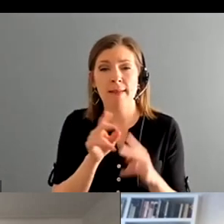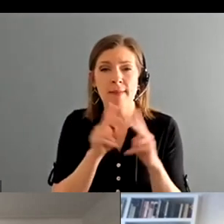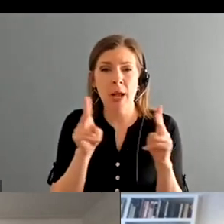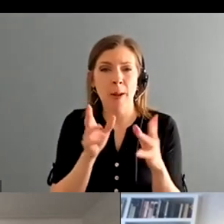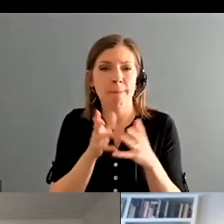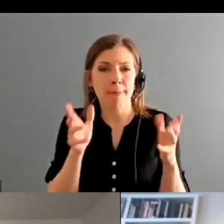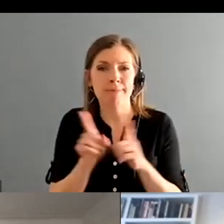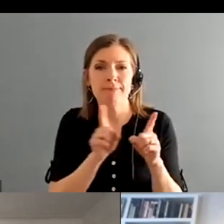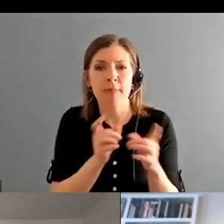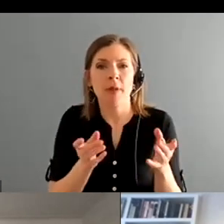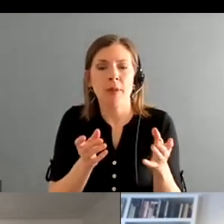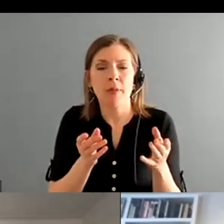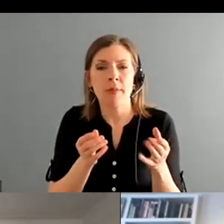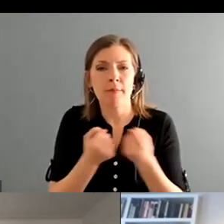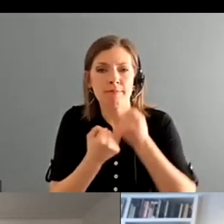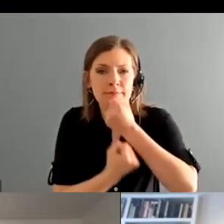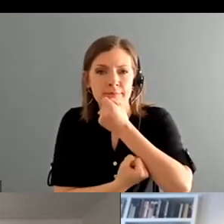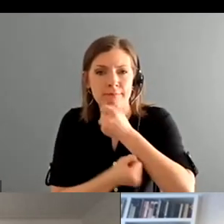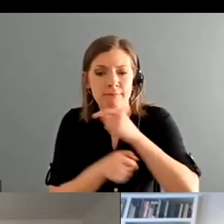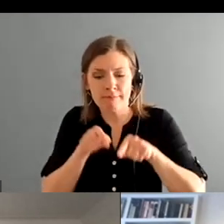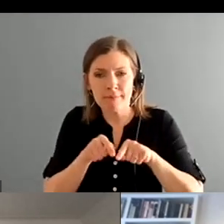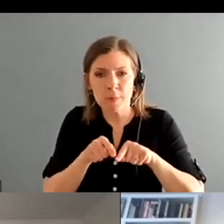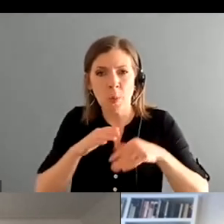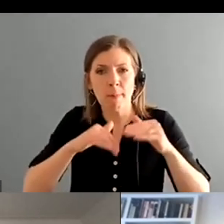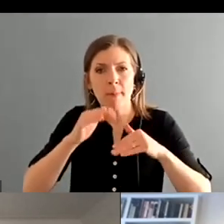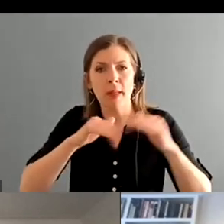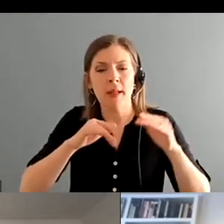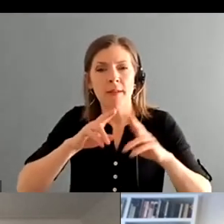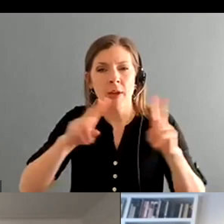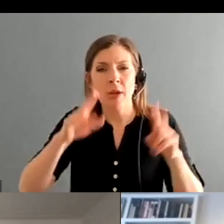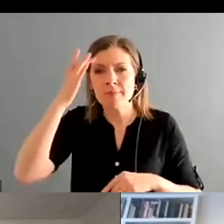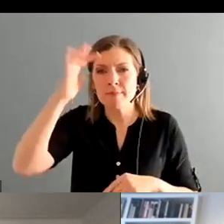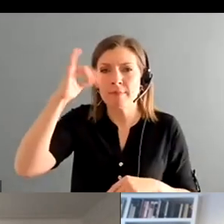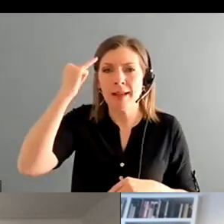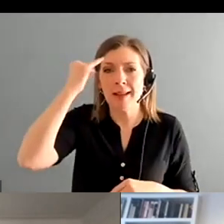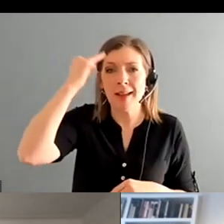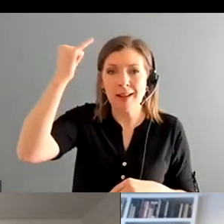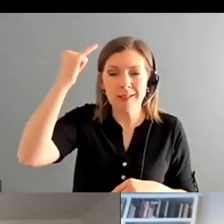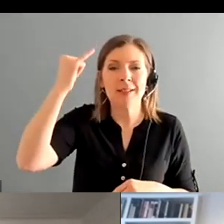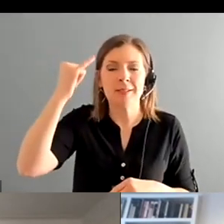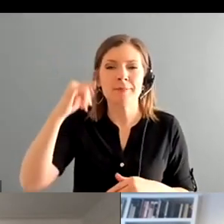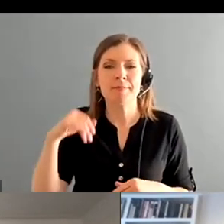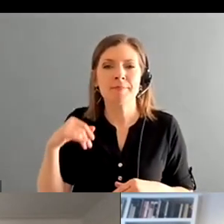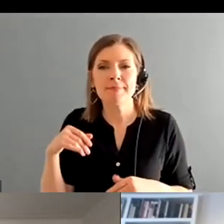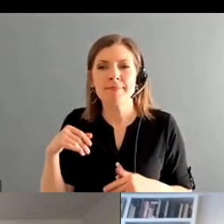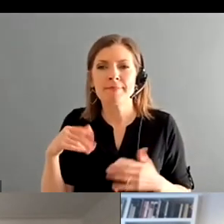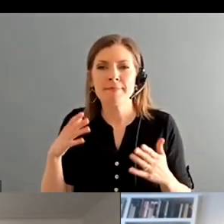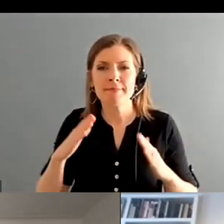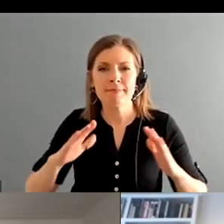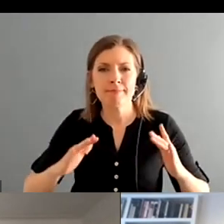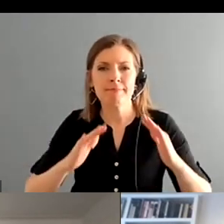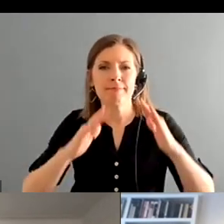much as the ground on which to build a very sophisticated idea, a kind of allegory